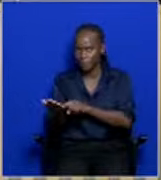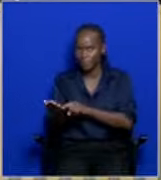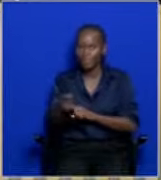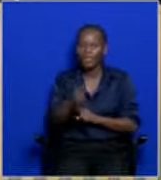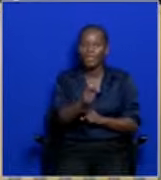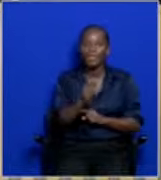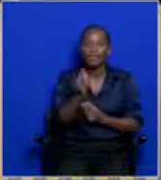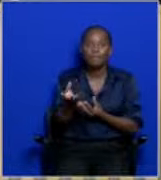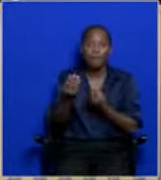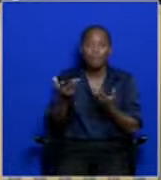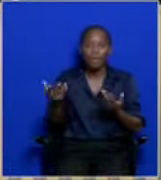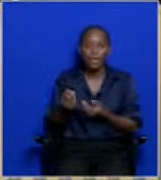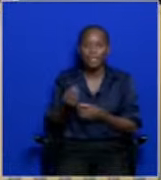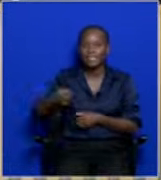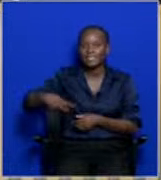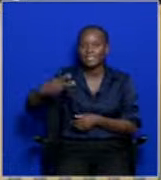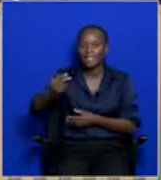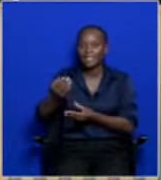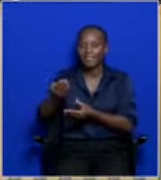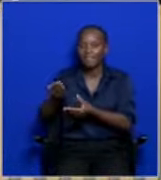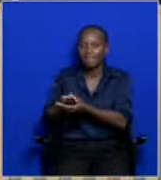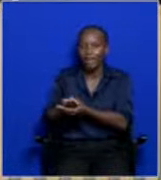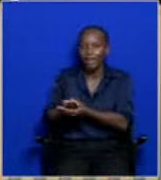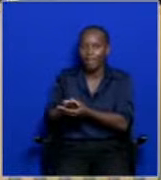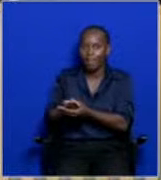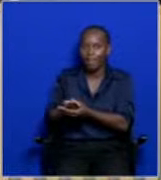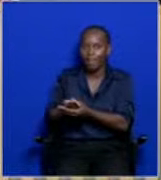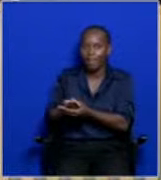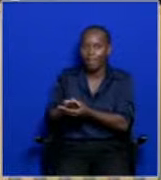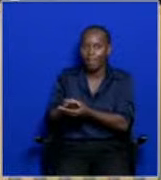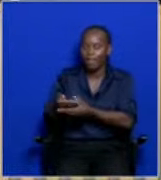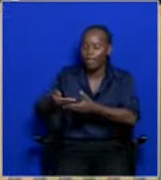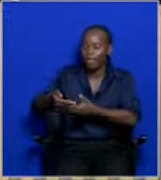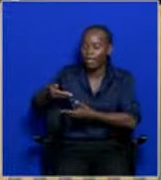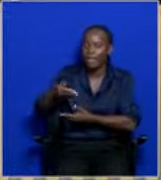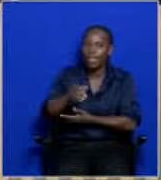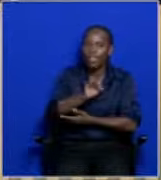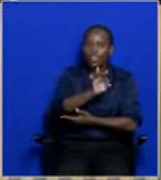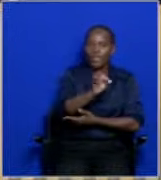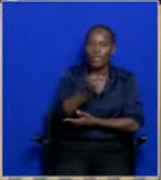3. The first document should be your Annexure TLM4.